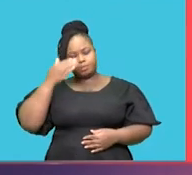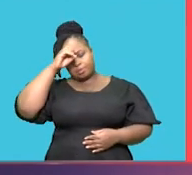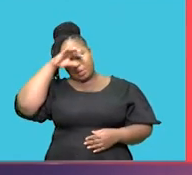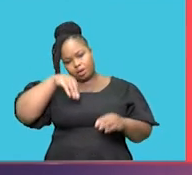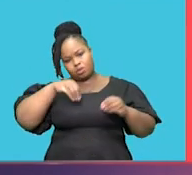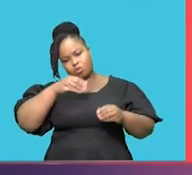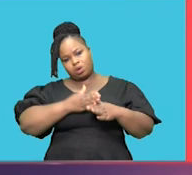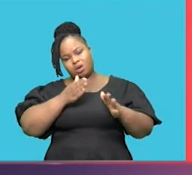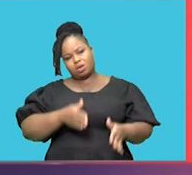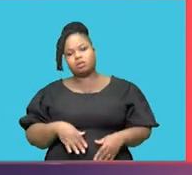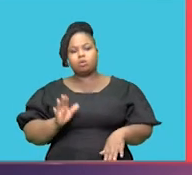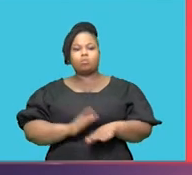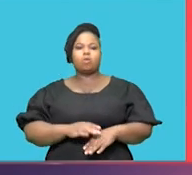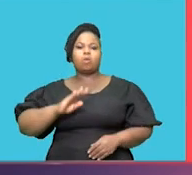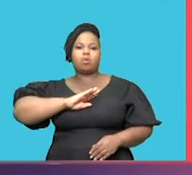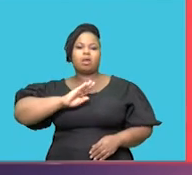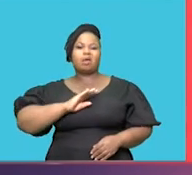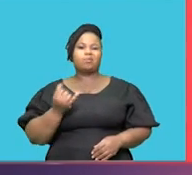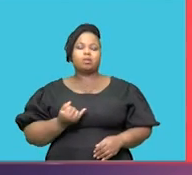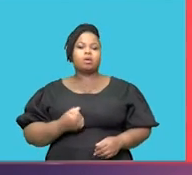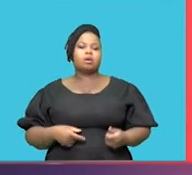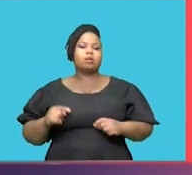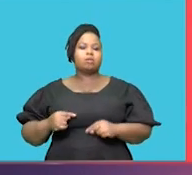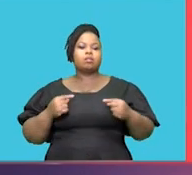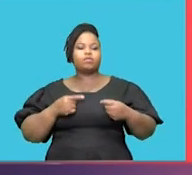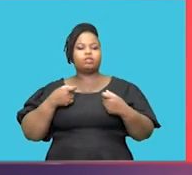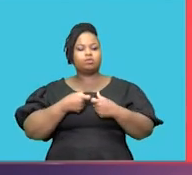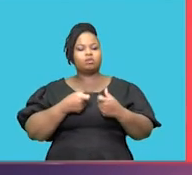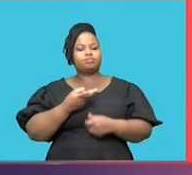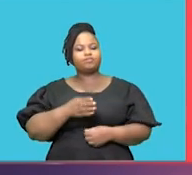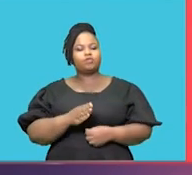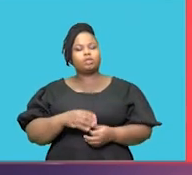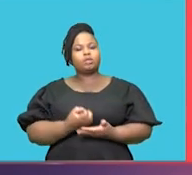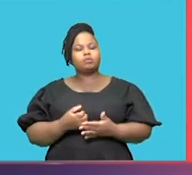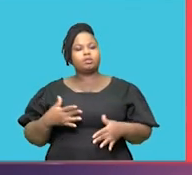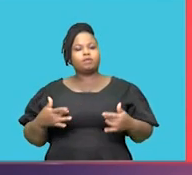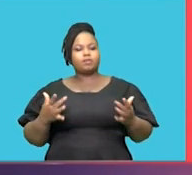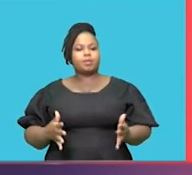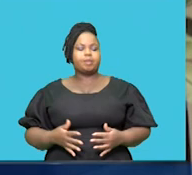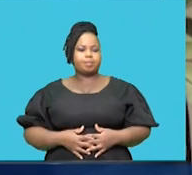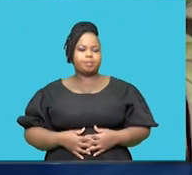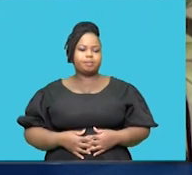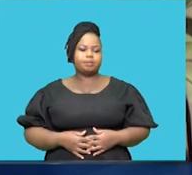will become more militant and will fight struggles for their economic survival.